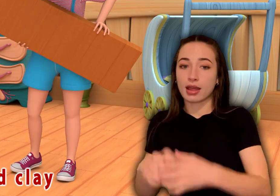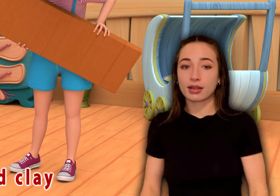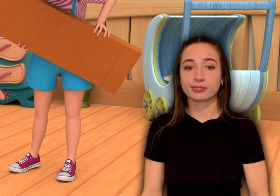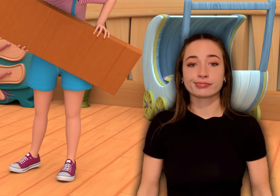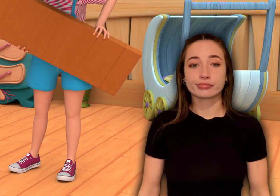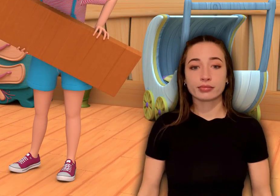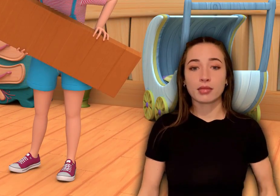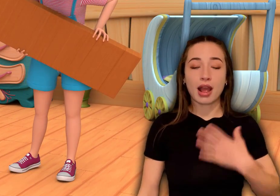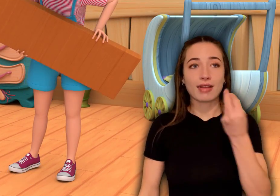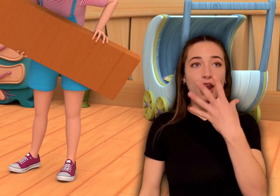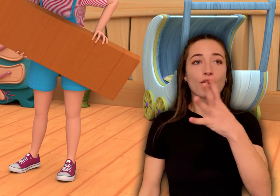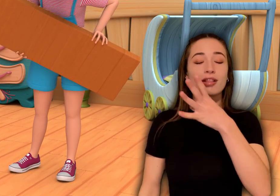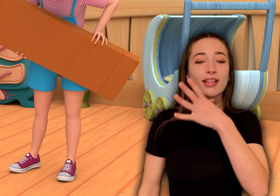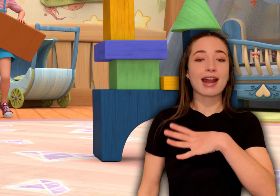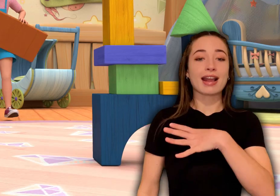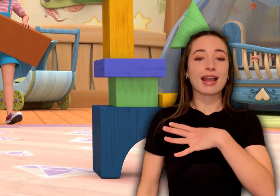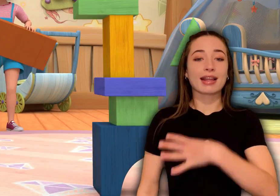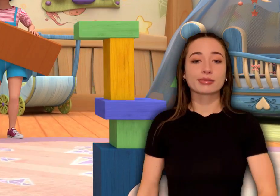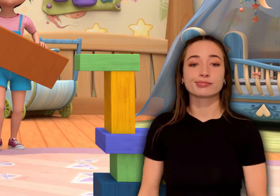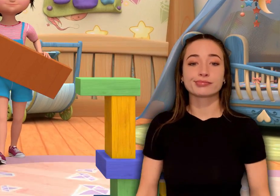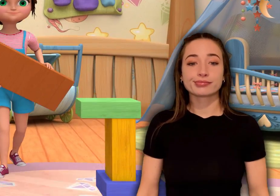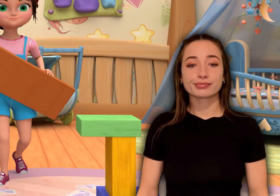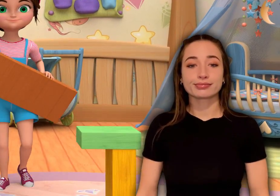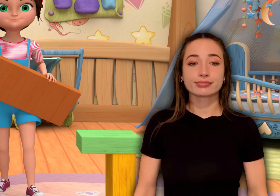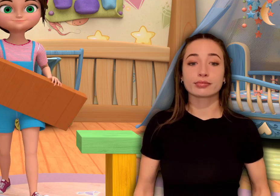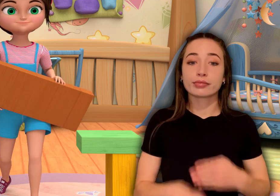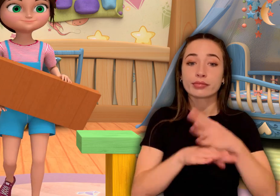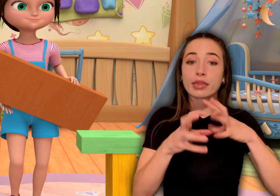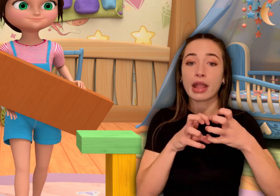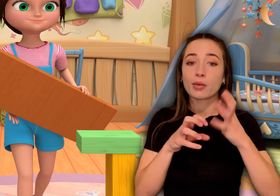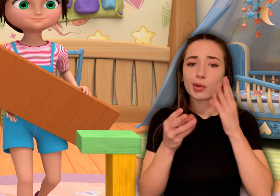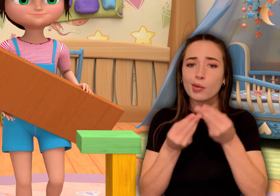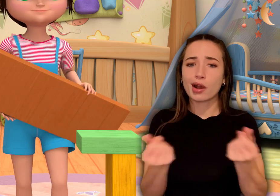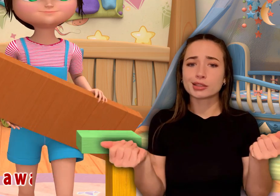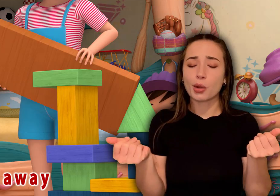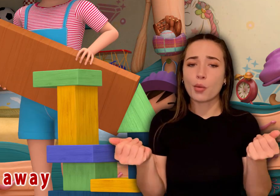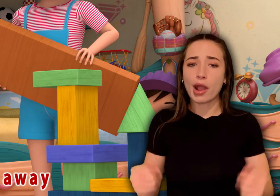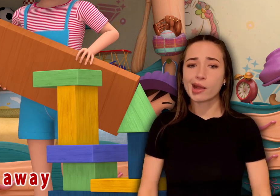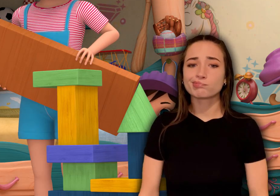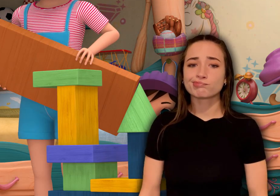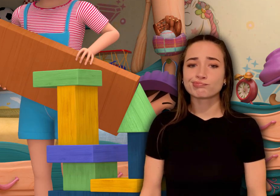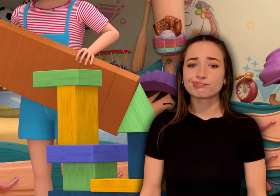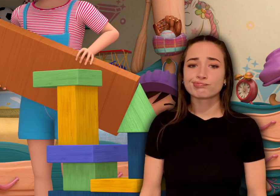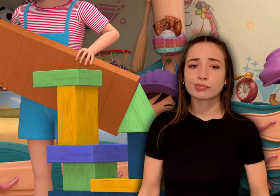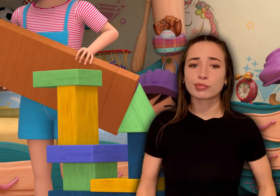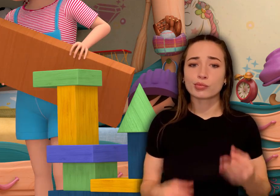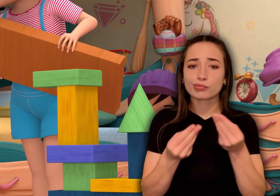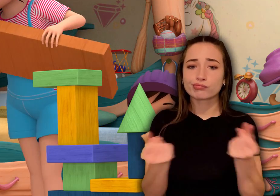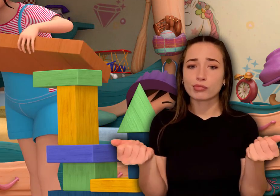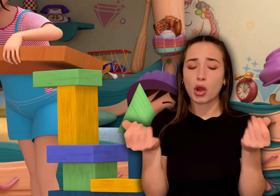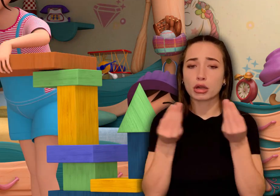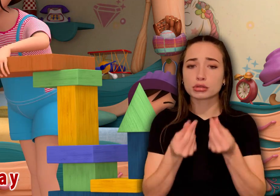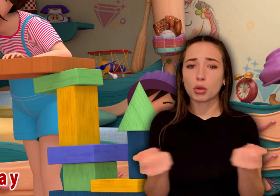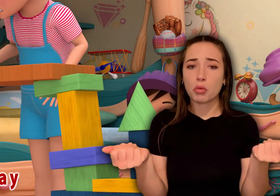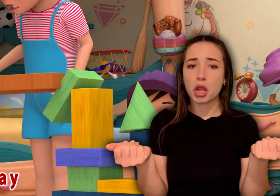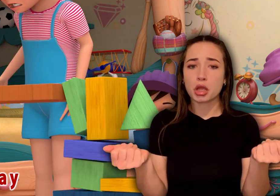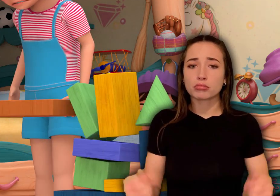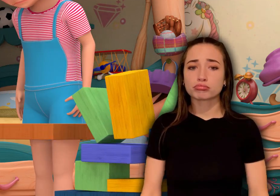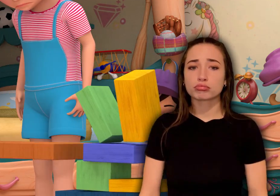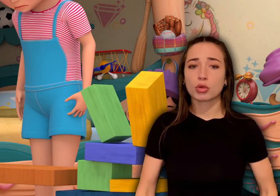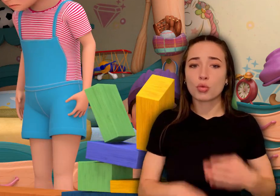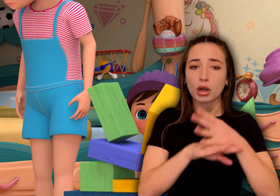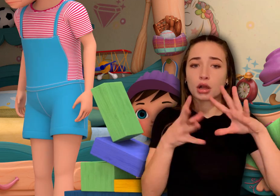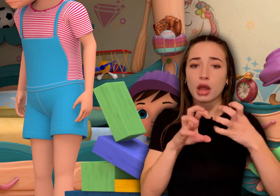wooden clay My Fair Lady wood and Clay will wash away wash away wash